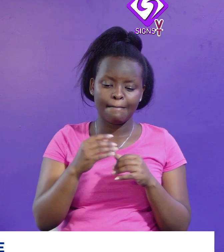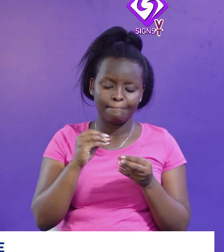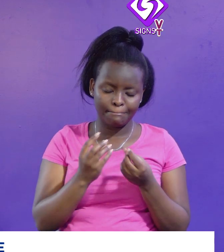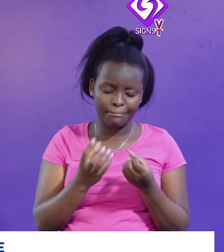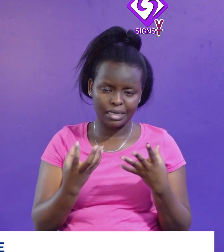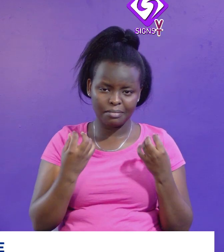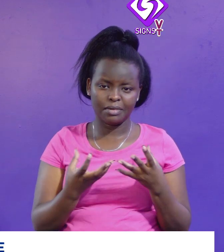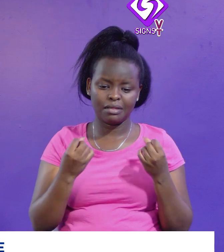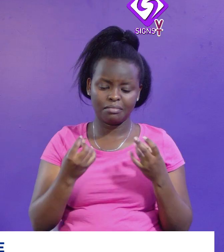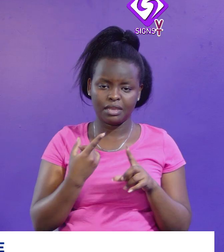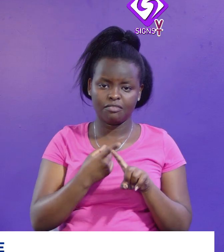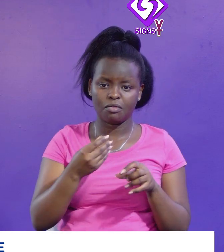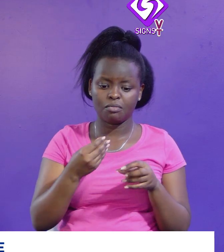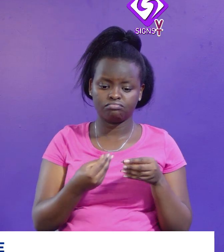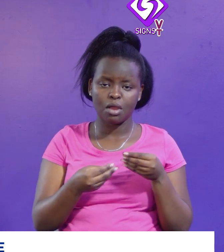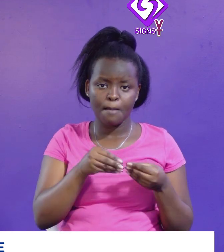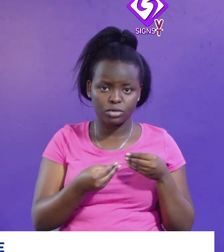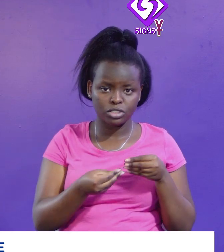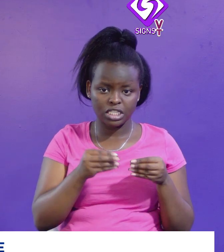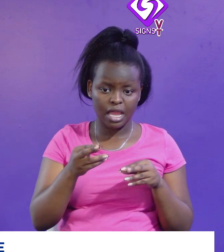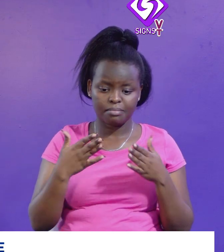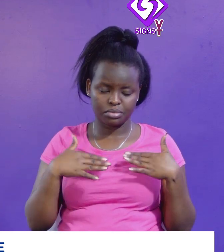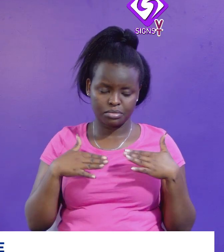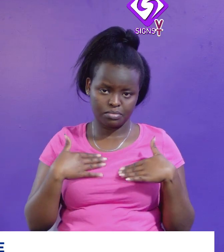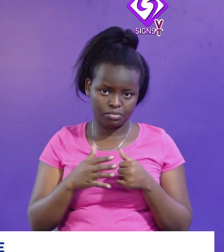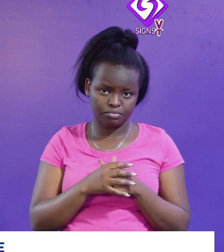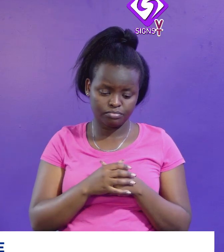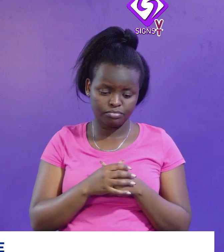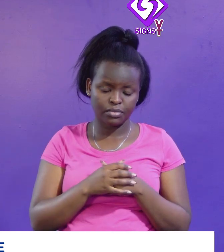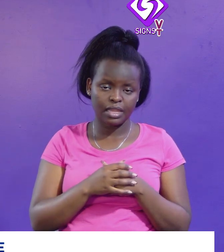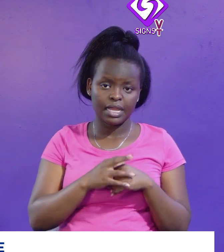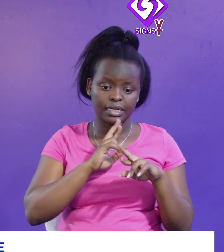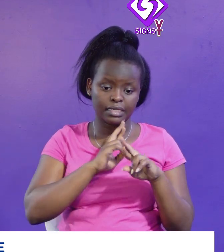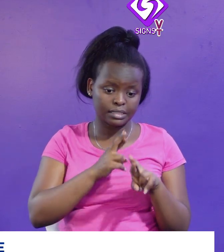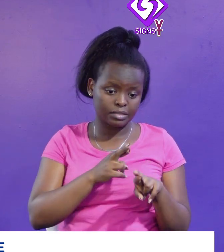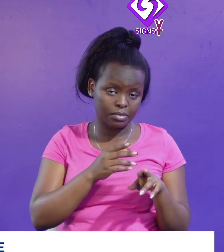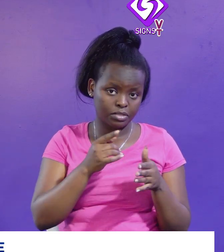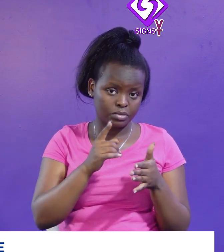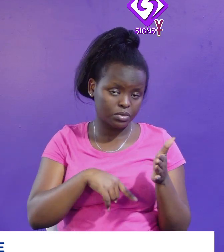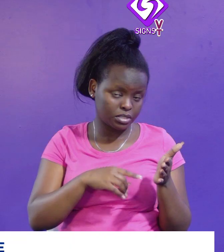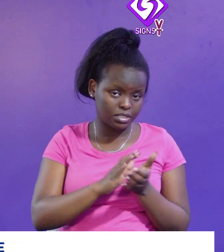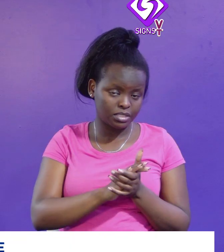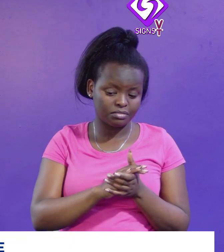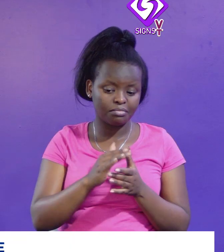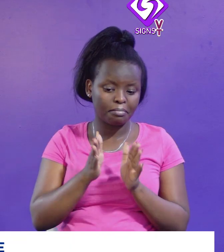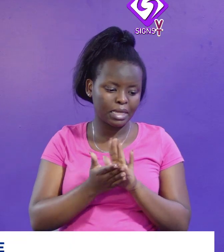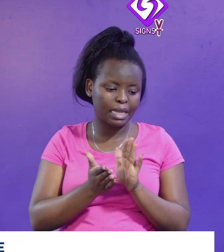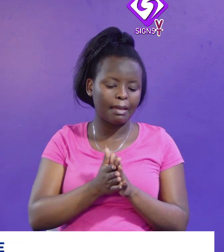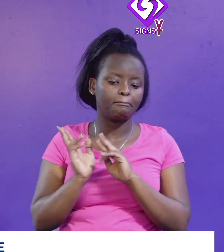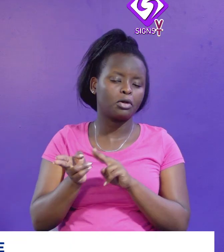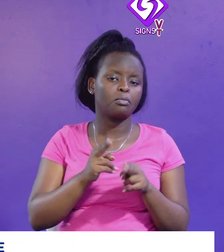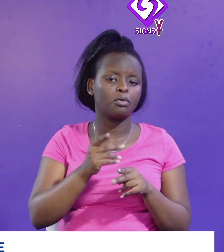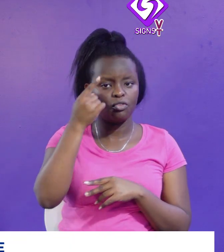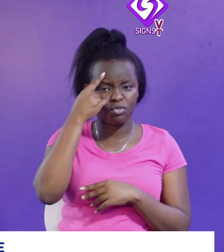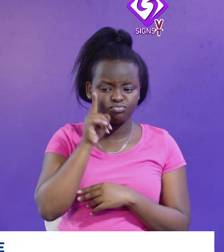from Busia residents. According to the EACC, residents reported that it has become a routine for Liali